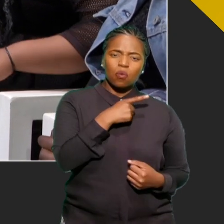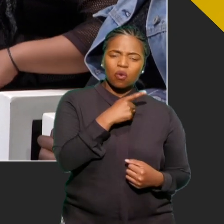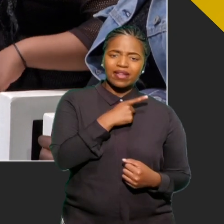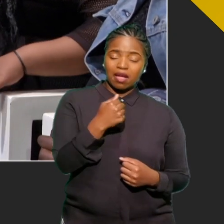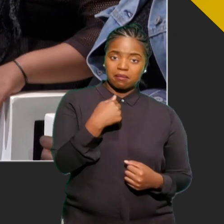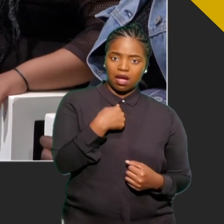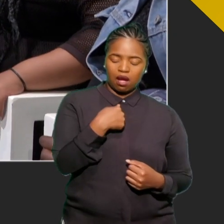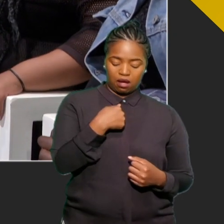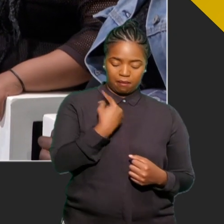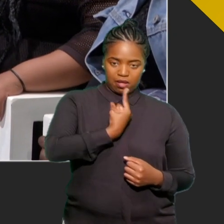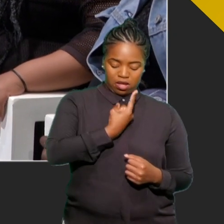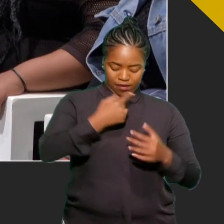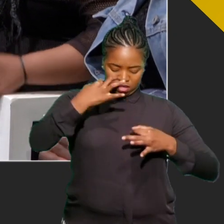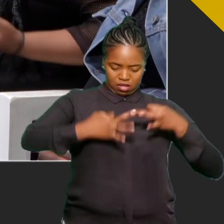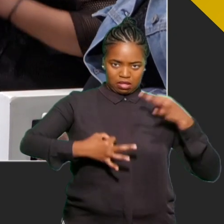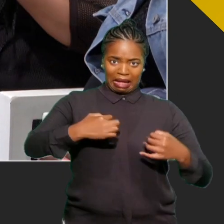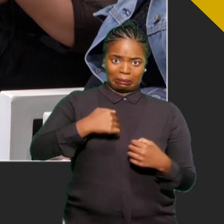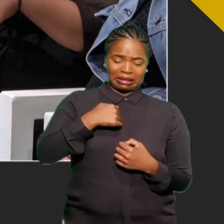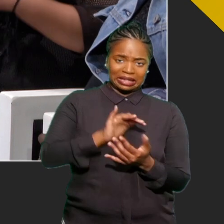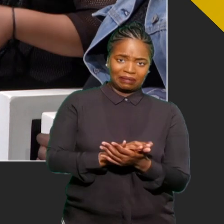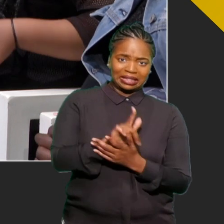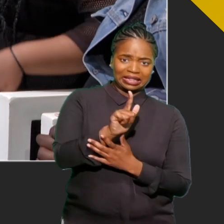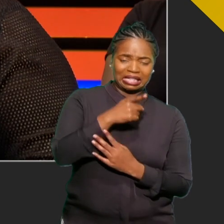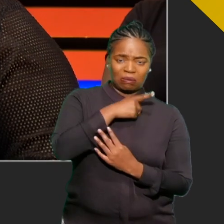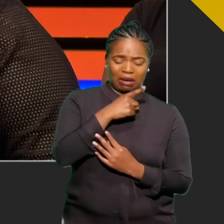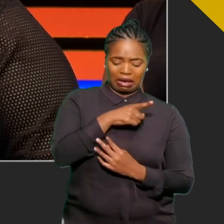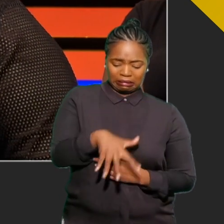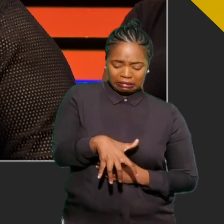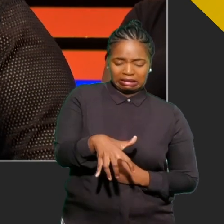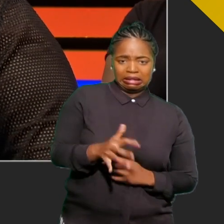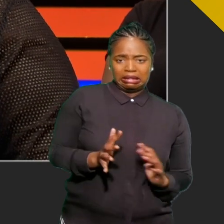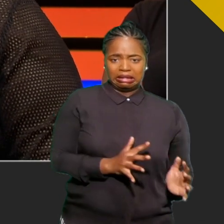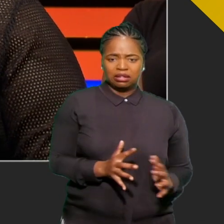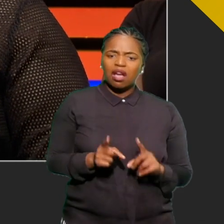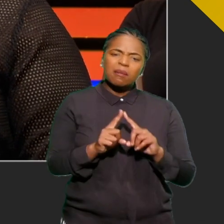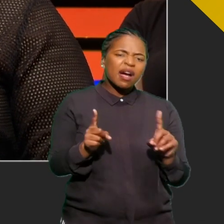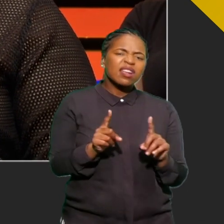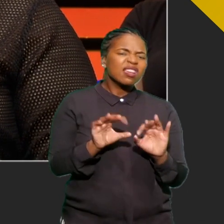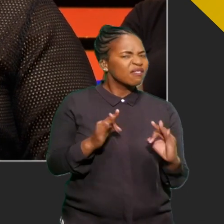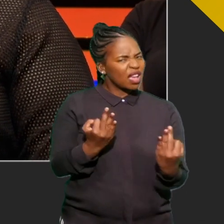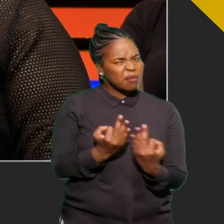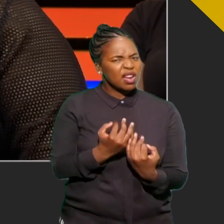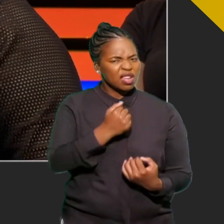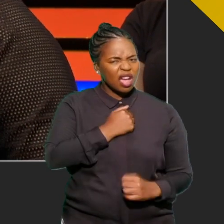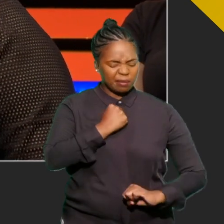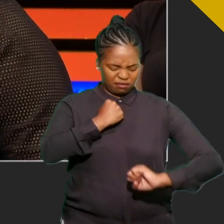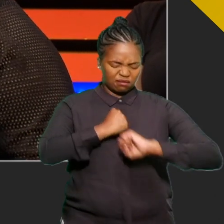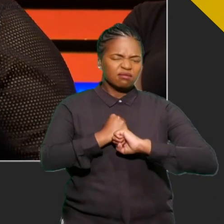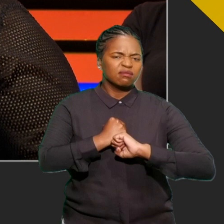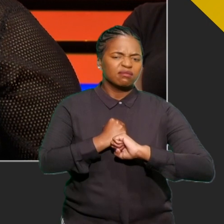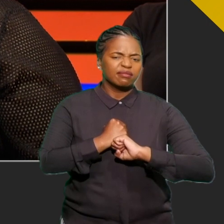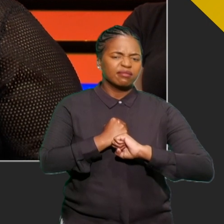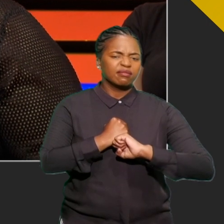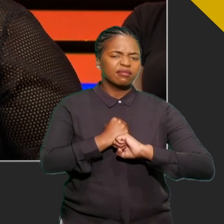was judging myself for it. I was beating myself down. But my family was there for me. Mm-hmm. And with